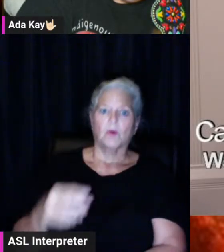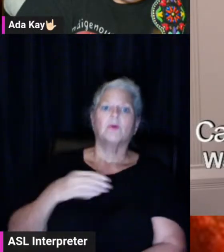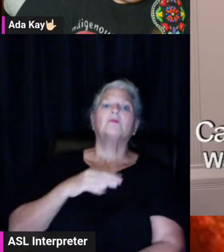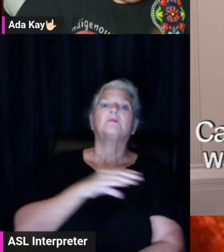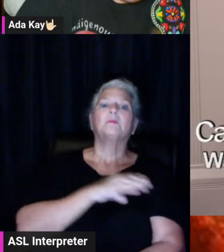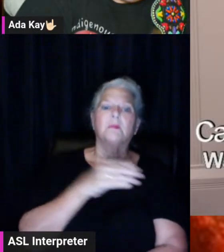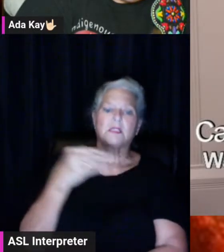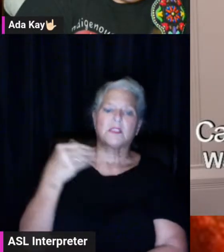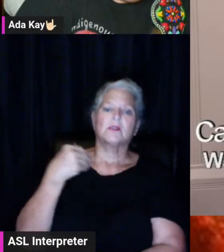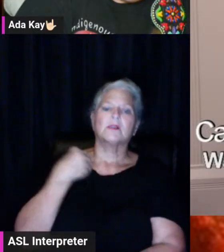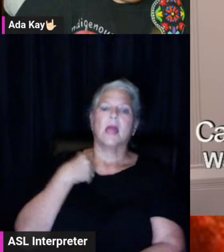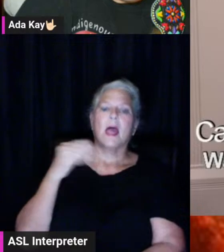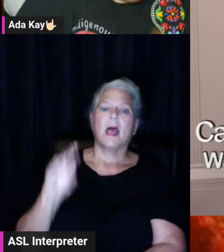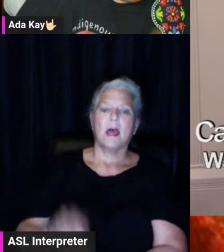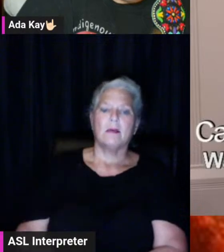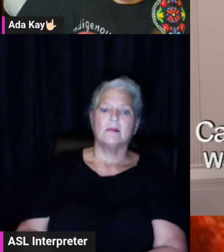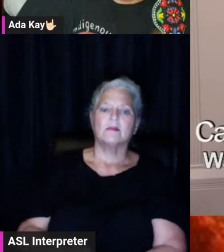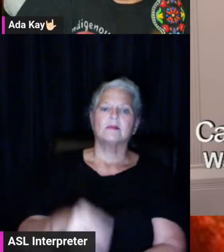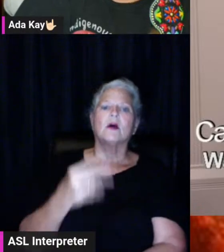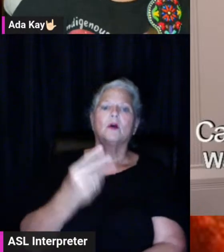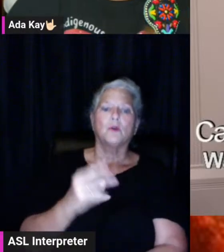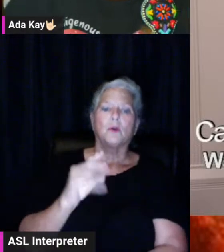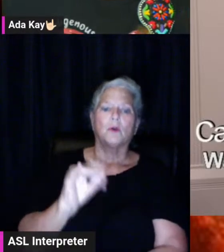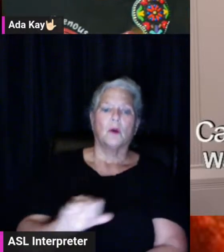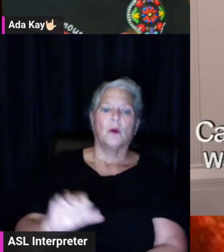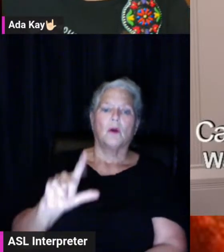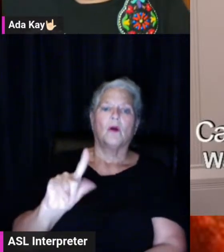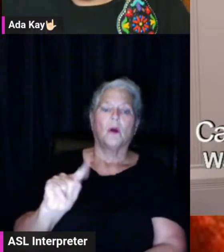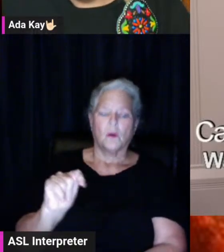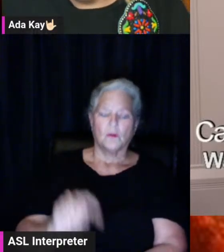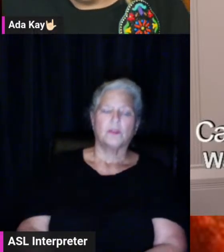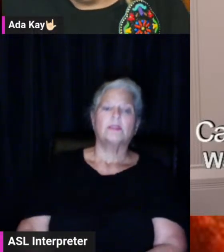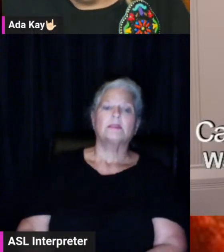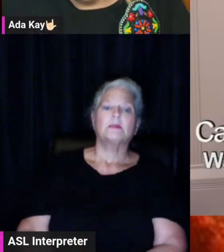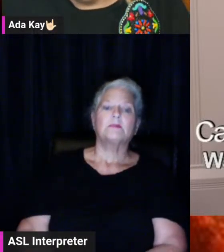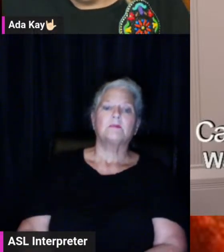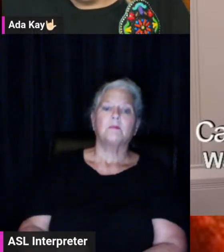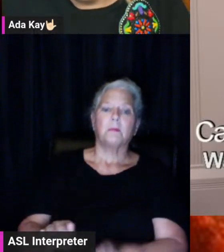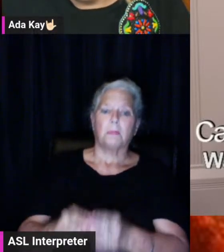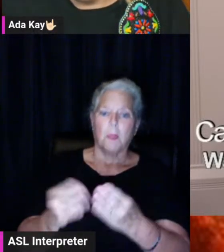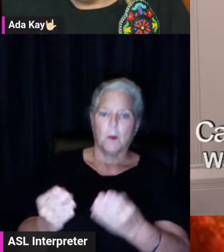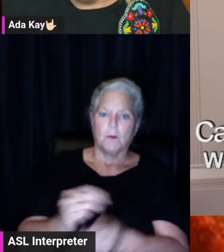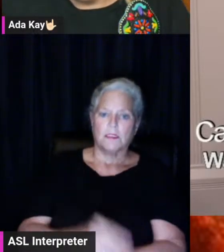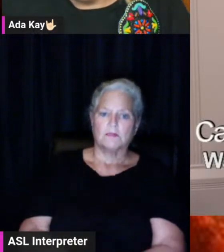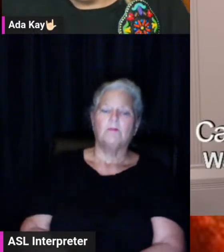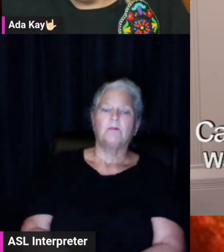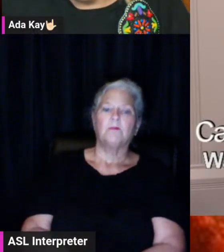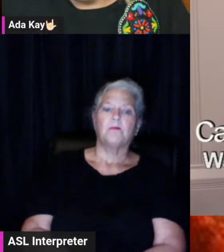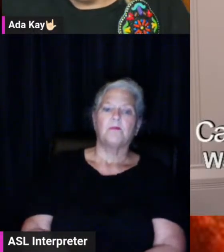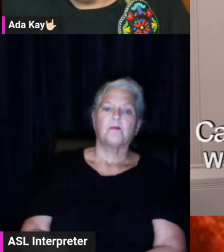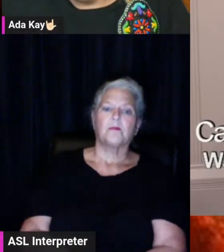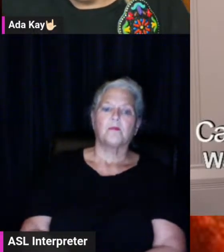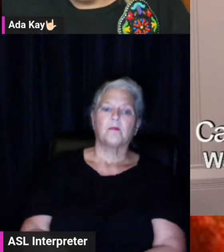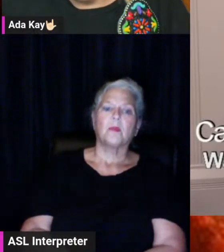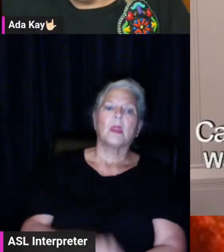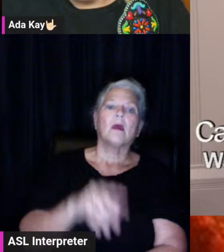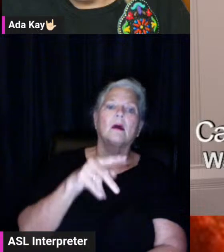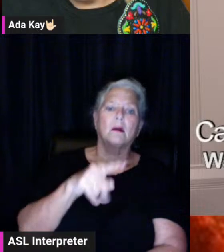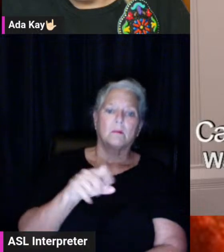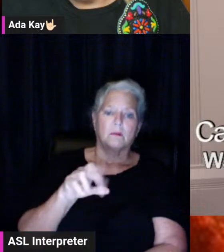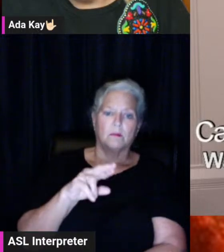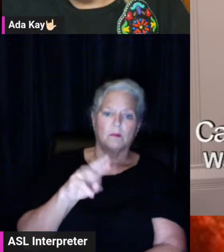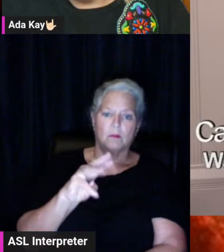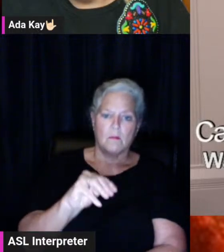member, as alternate members, there are 2 positions. Paul Revere Heritage Trust has 2 vacancies. The Permit Advisory Committee has a